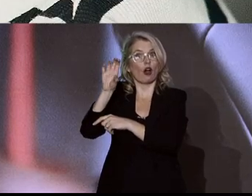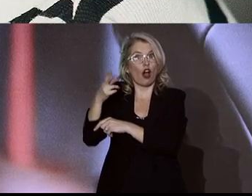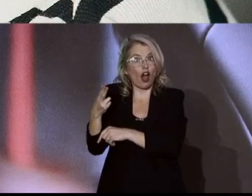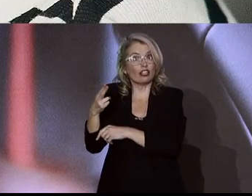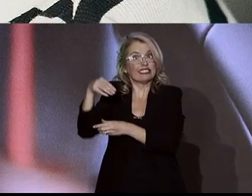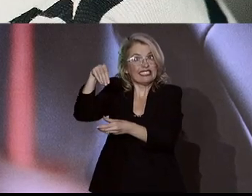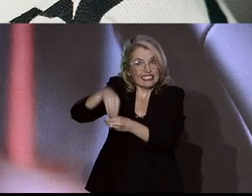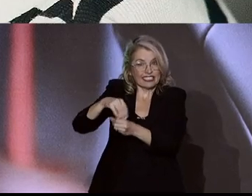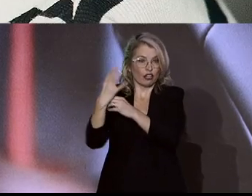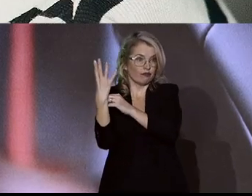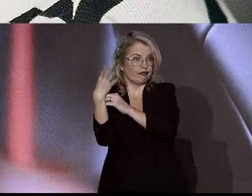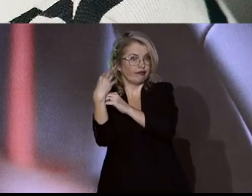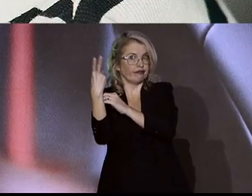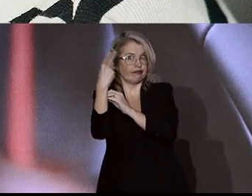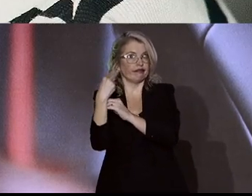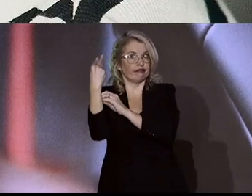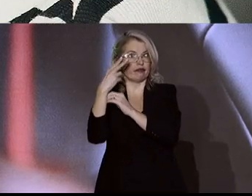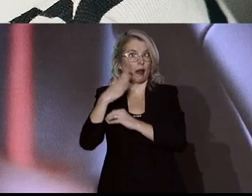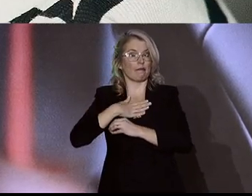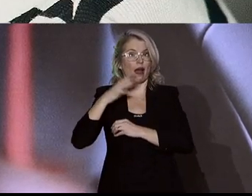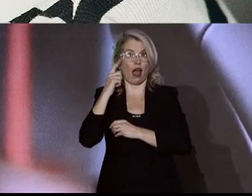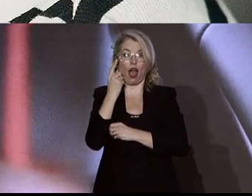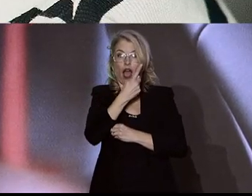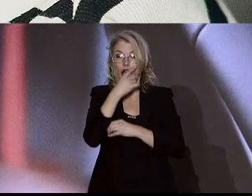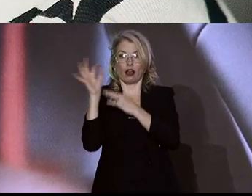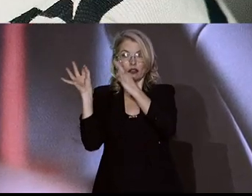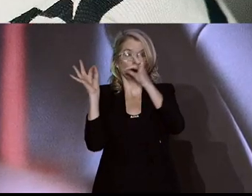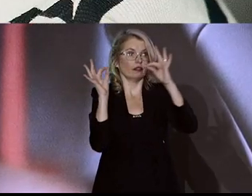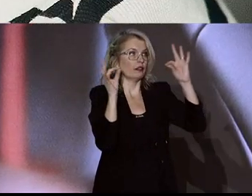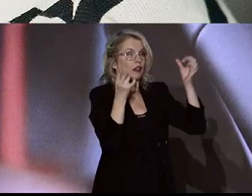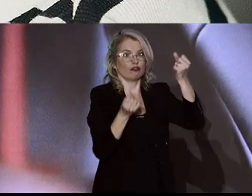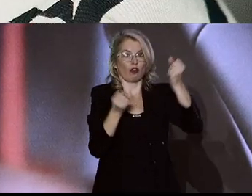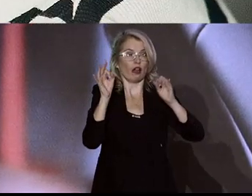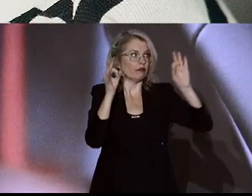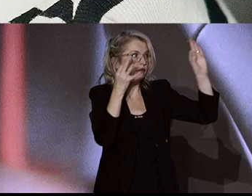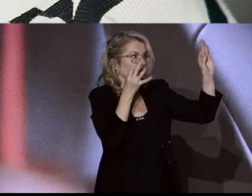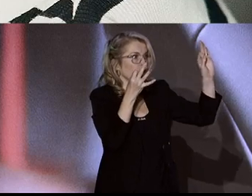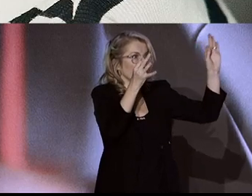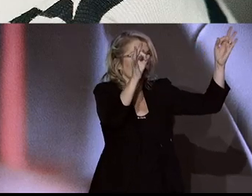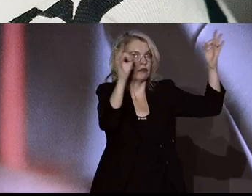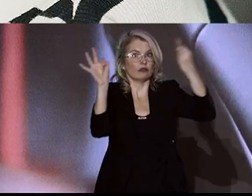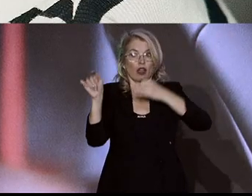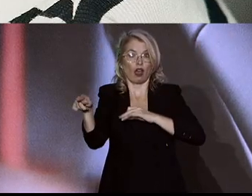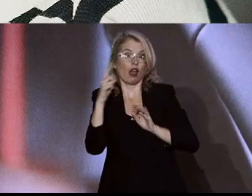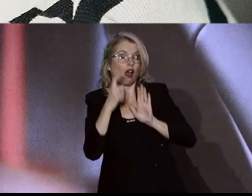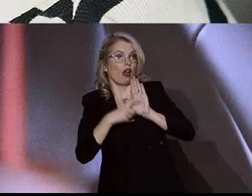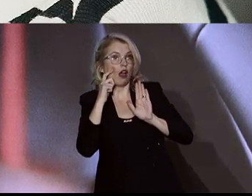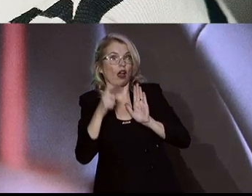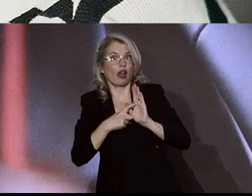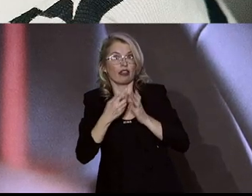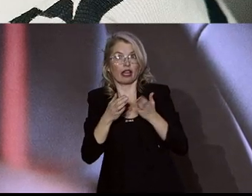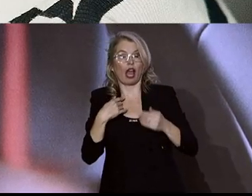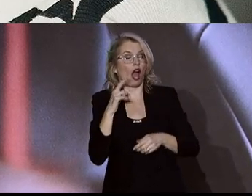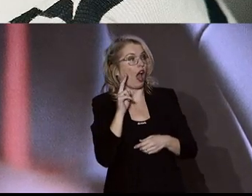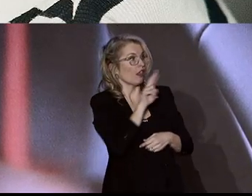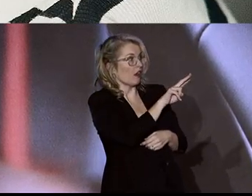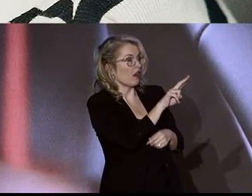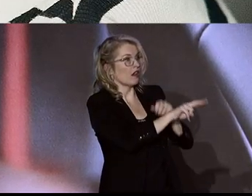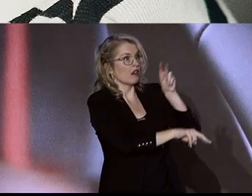camera monitors your gaze while you are driving and automatically identifies things you look